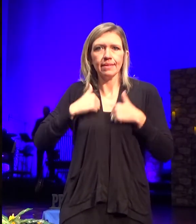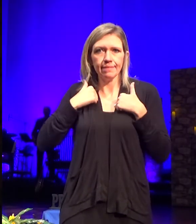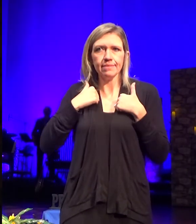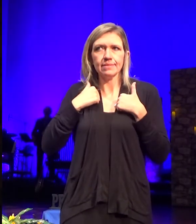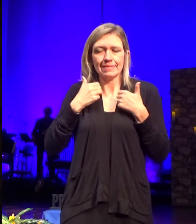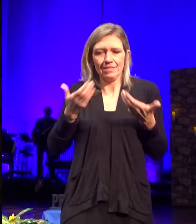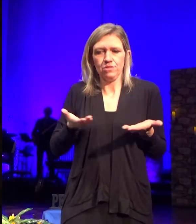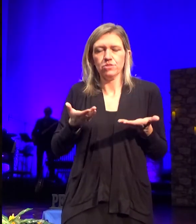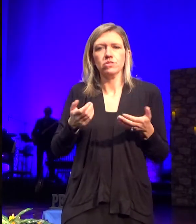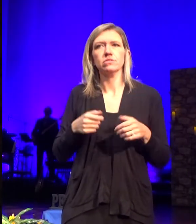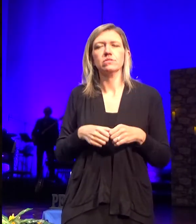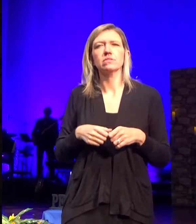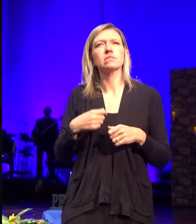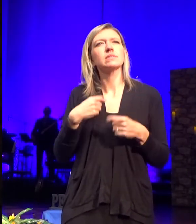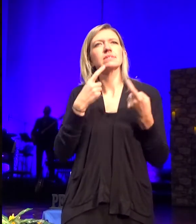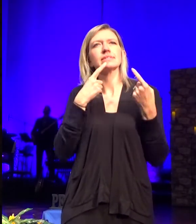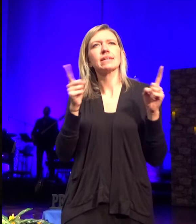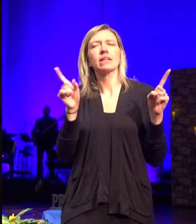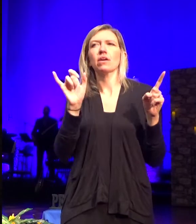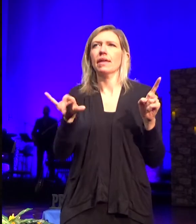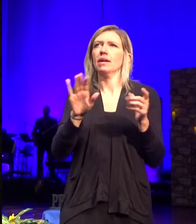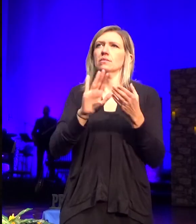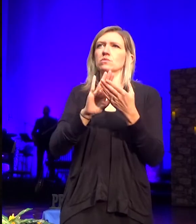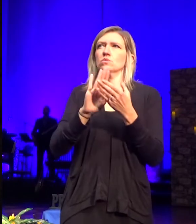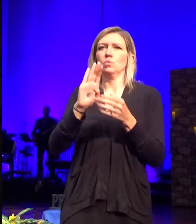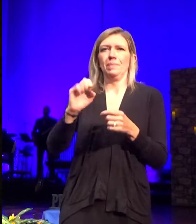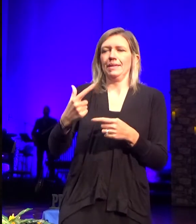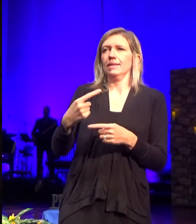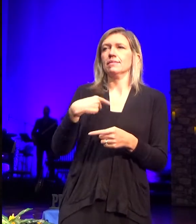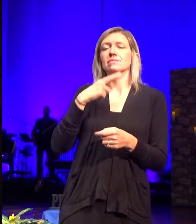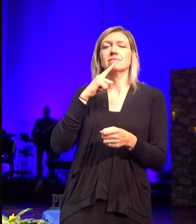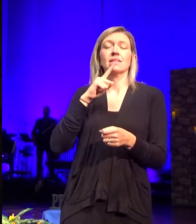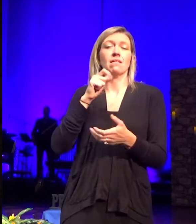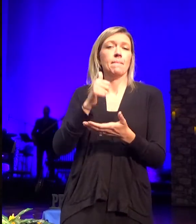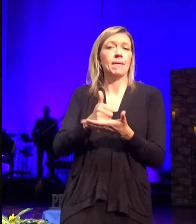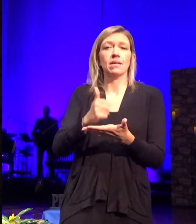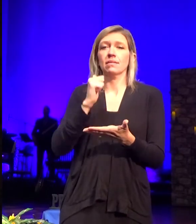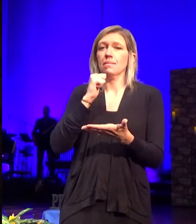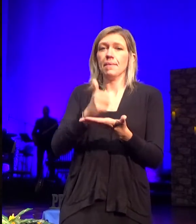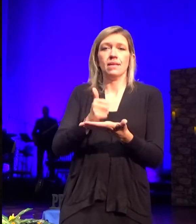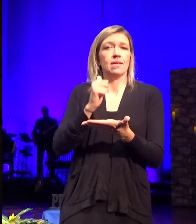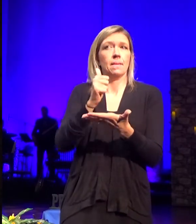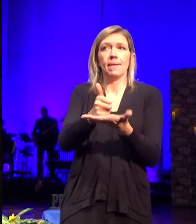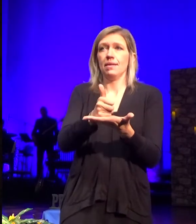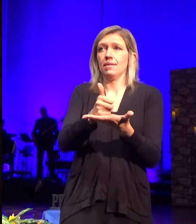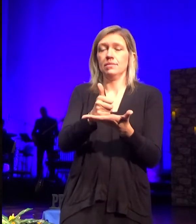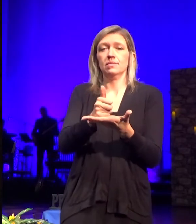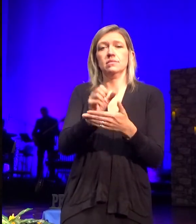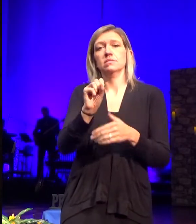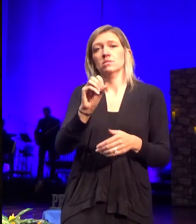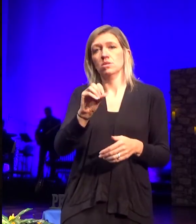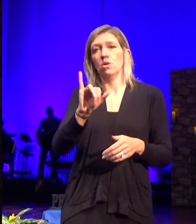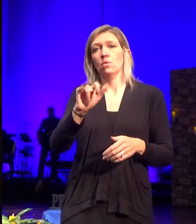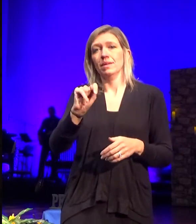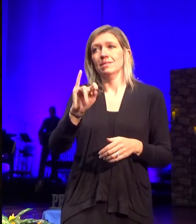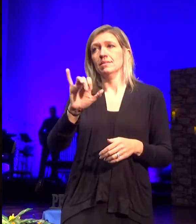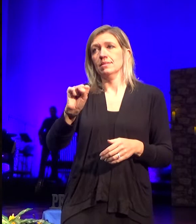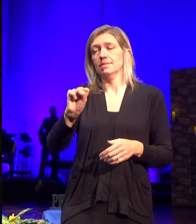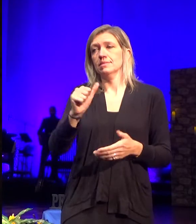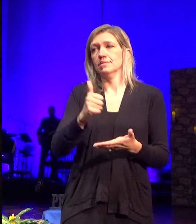And we just declare this into being, and we say amen, amen, amen. And so it